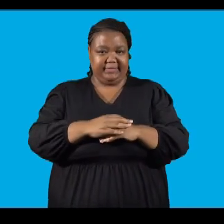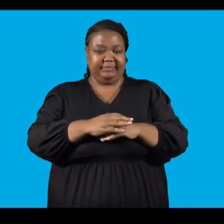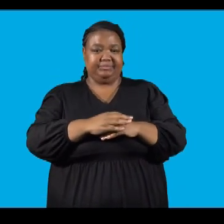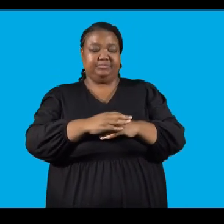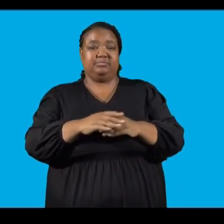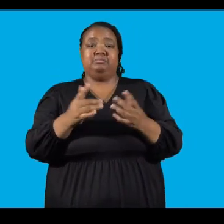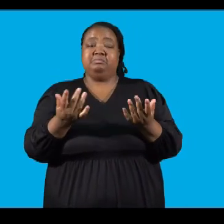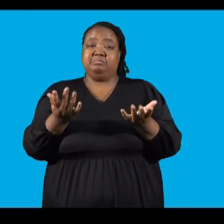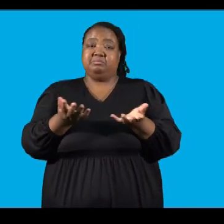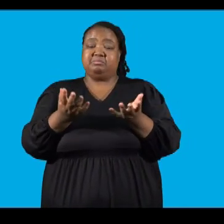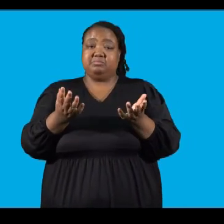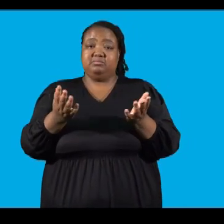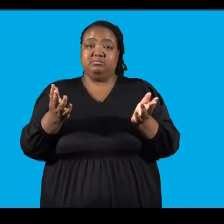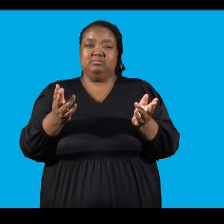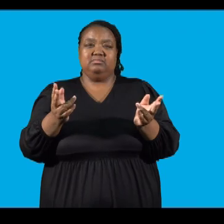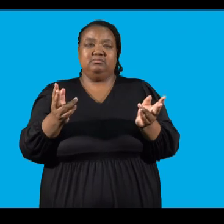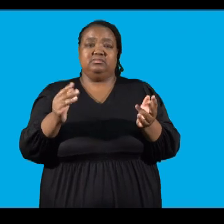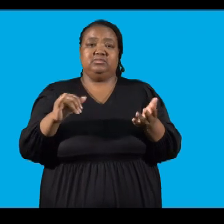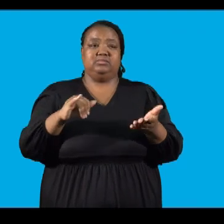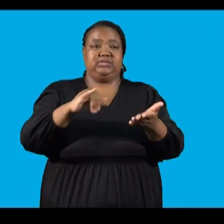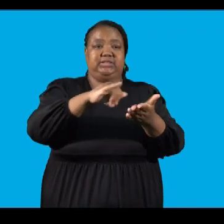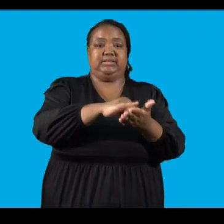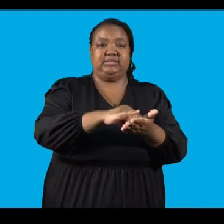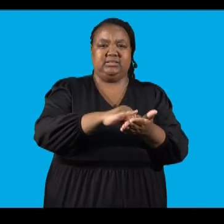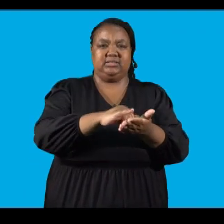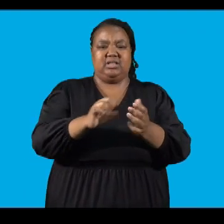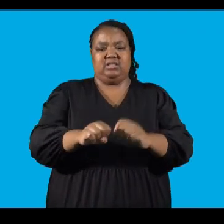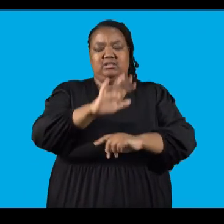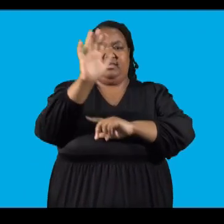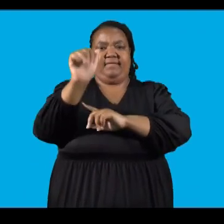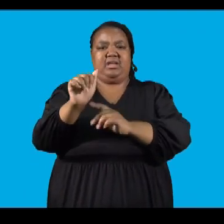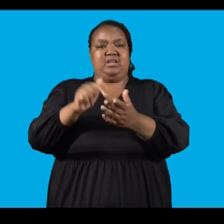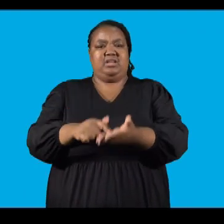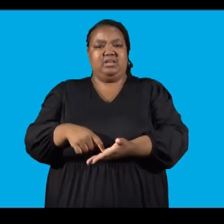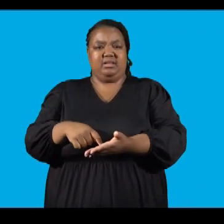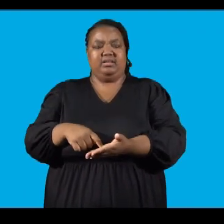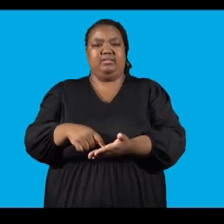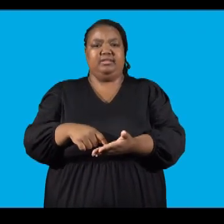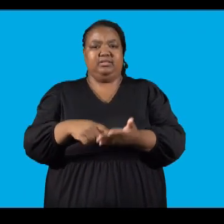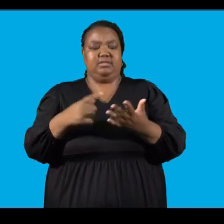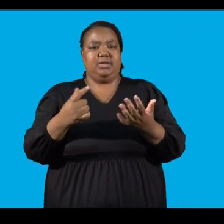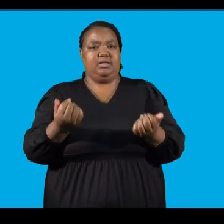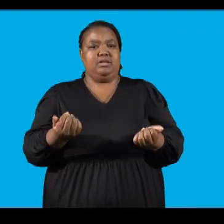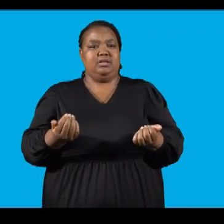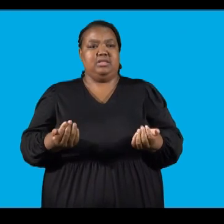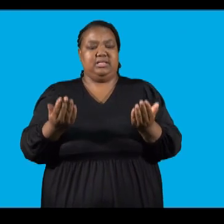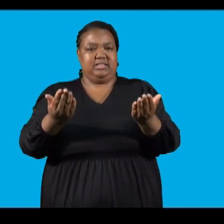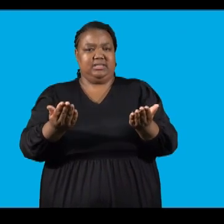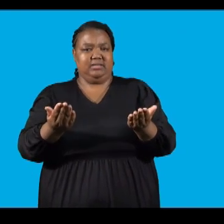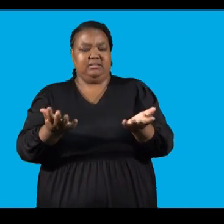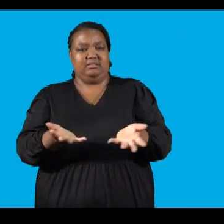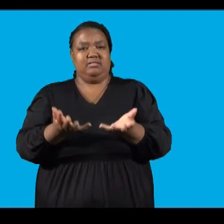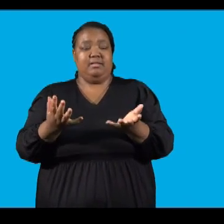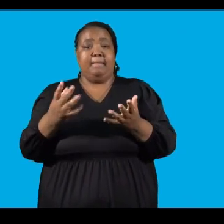of competition almost instantly cut from South Africa's airspace, demand outstripped